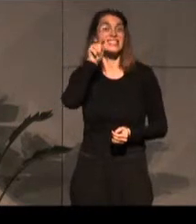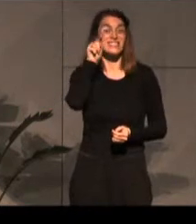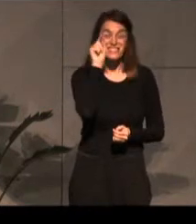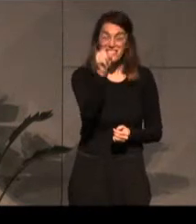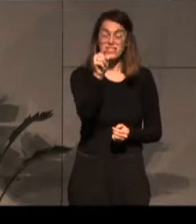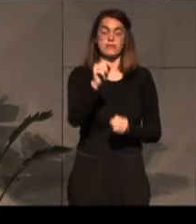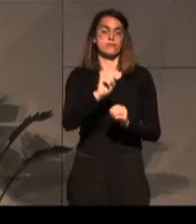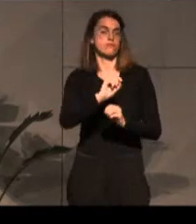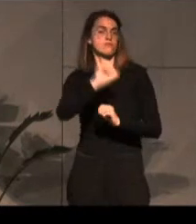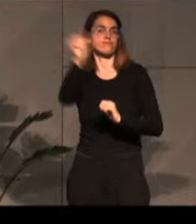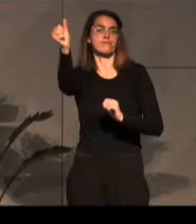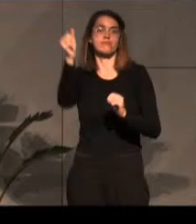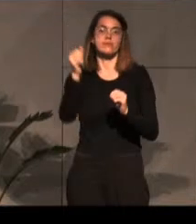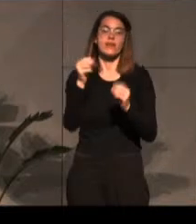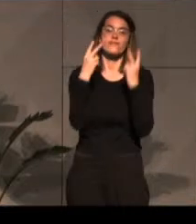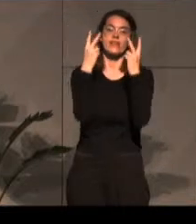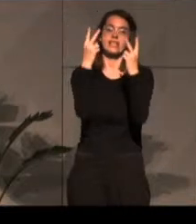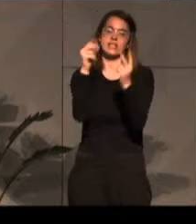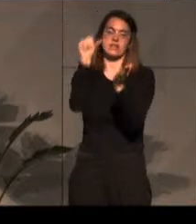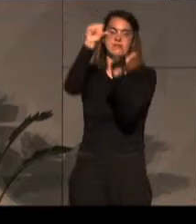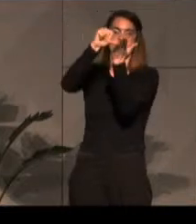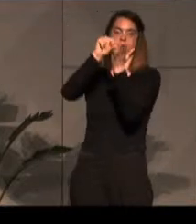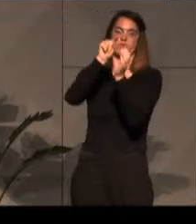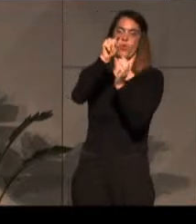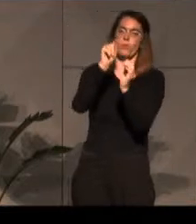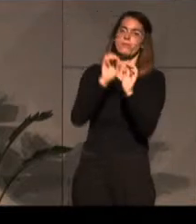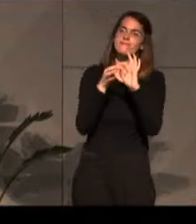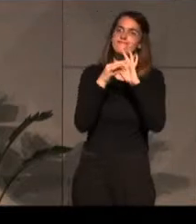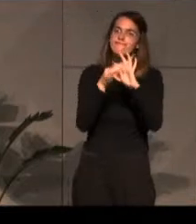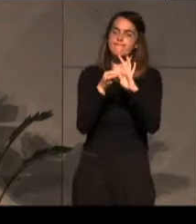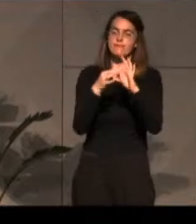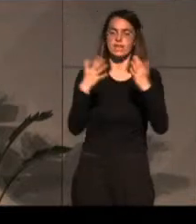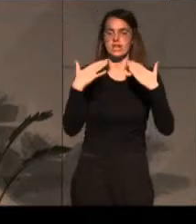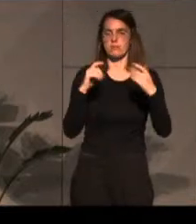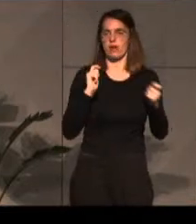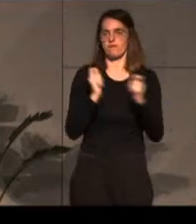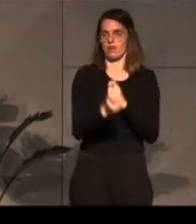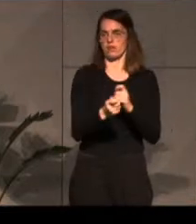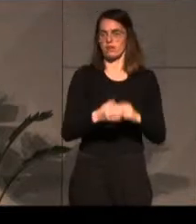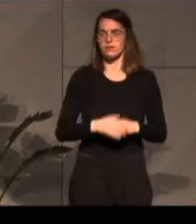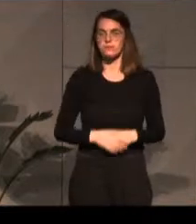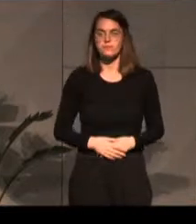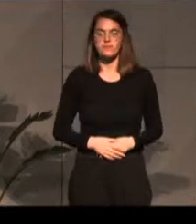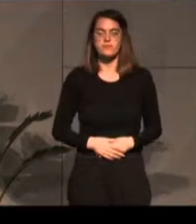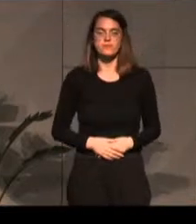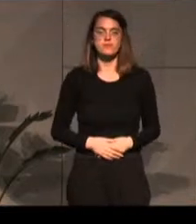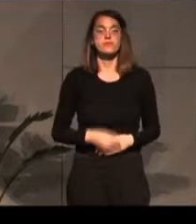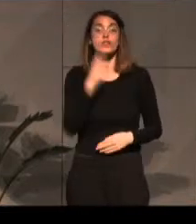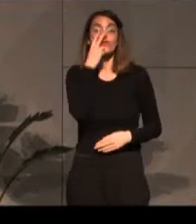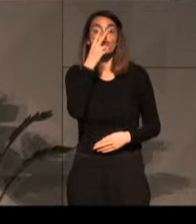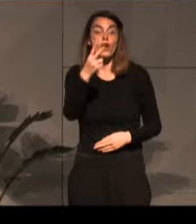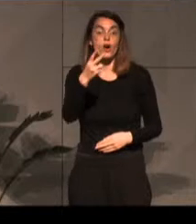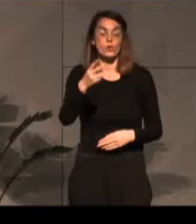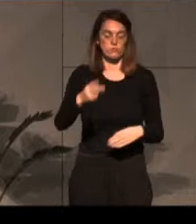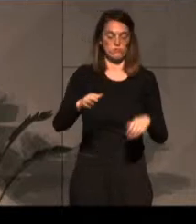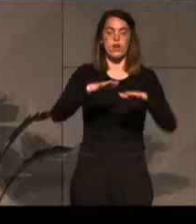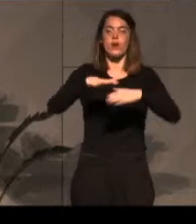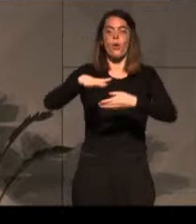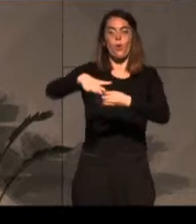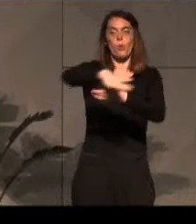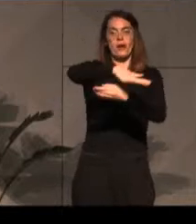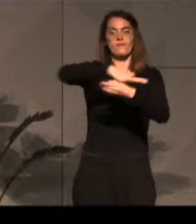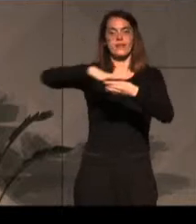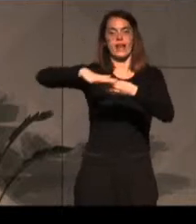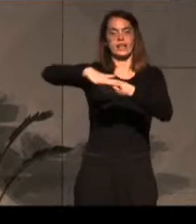climate warms up as quickly and as rapidly as the Arctic. We can see this from very simple parameters. If we take a look at this change